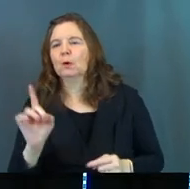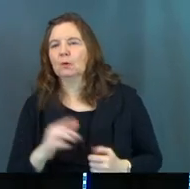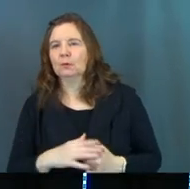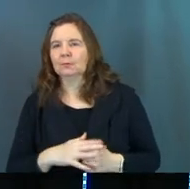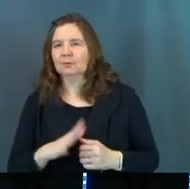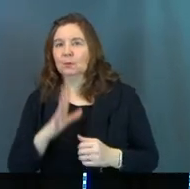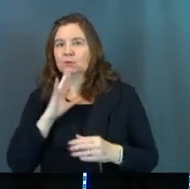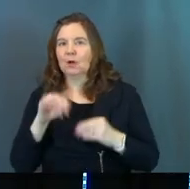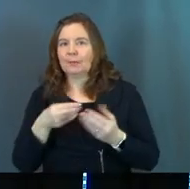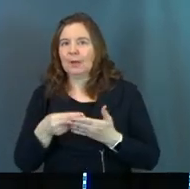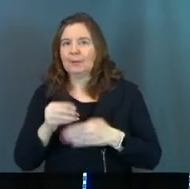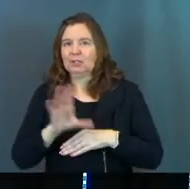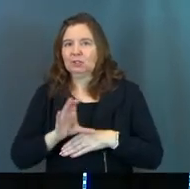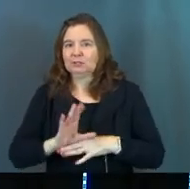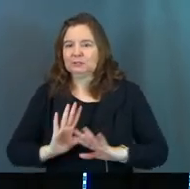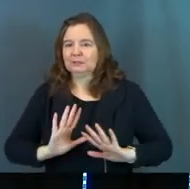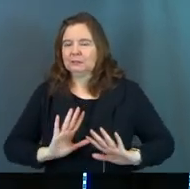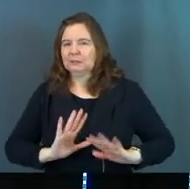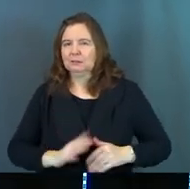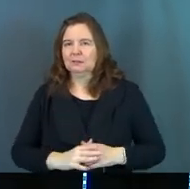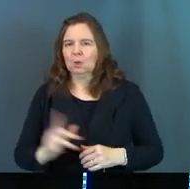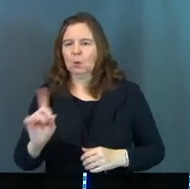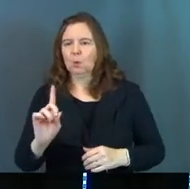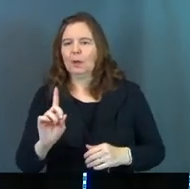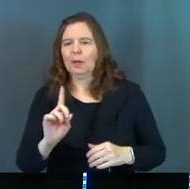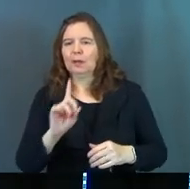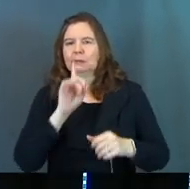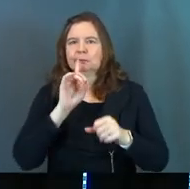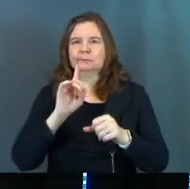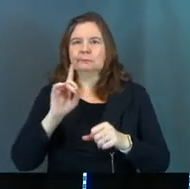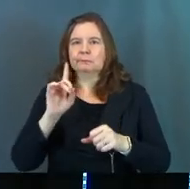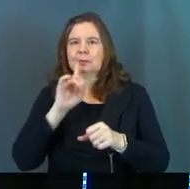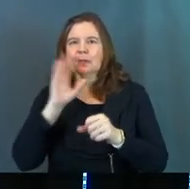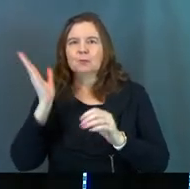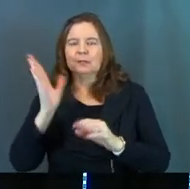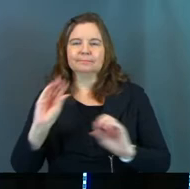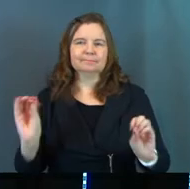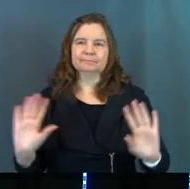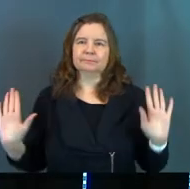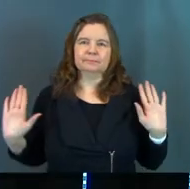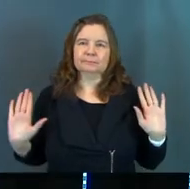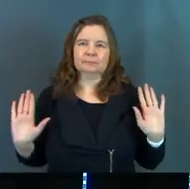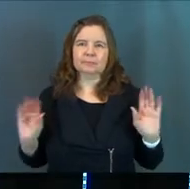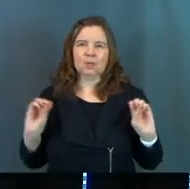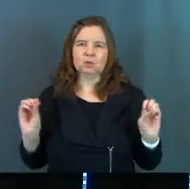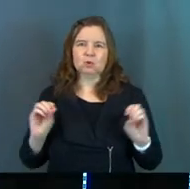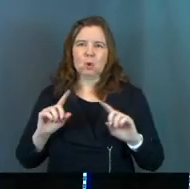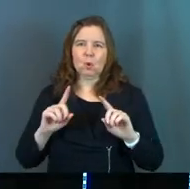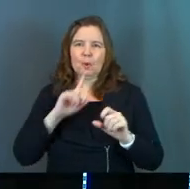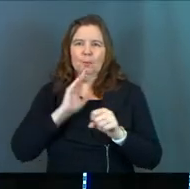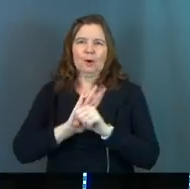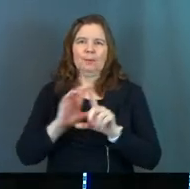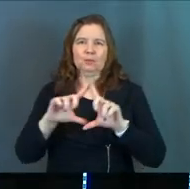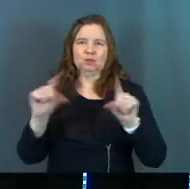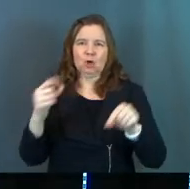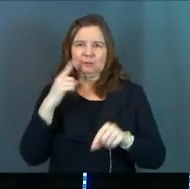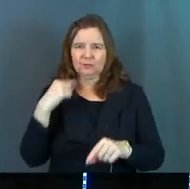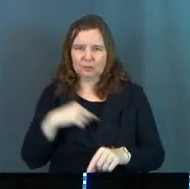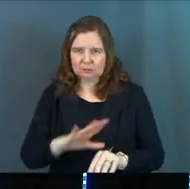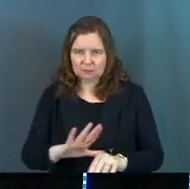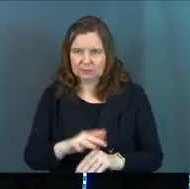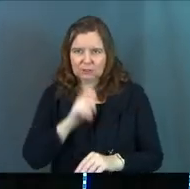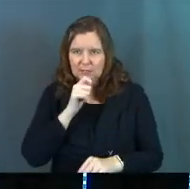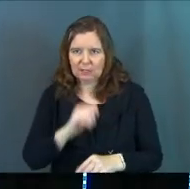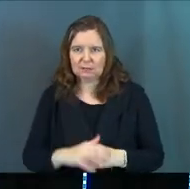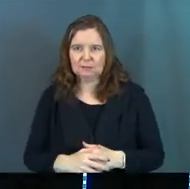We're talking about money in church. Where's the presentation? There is none. There are no pledge cards. There